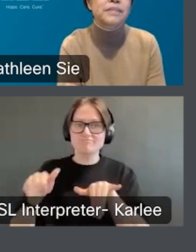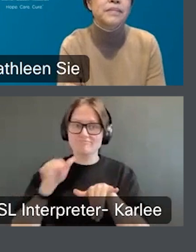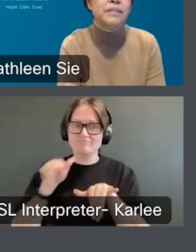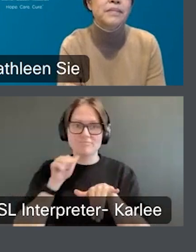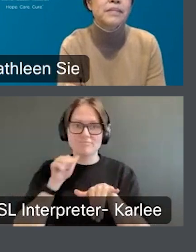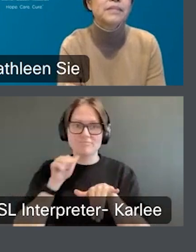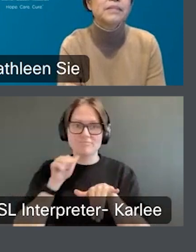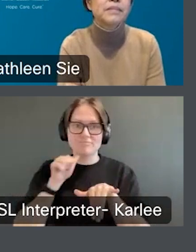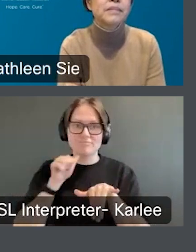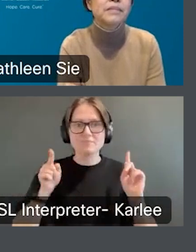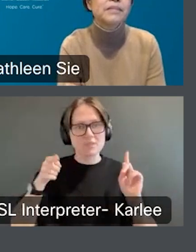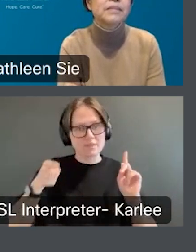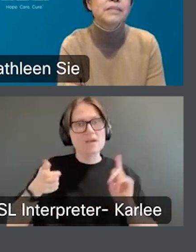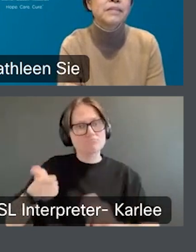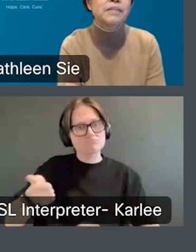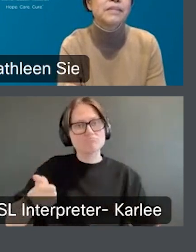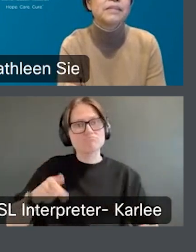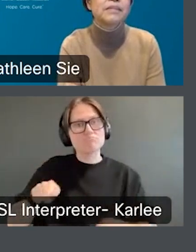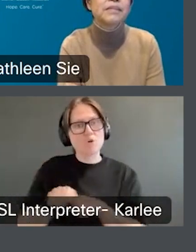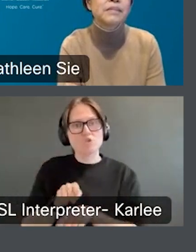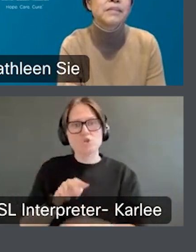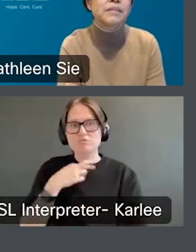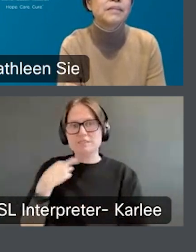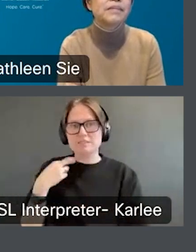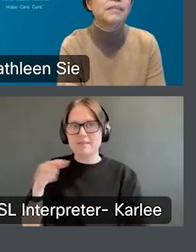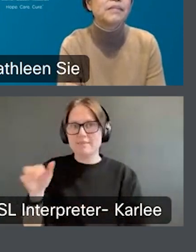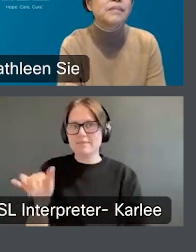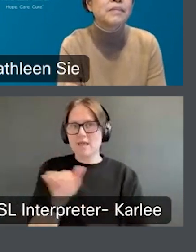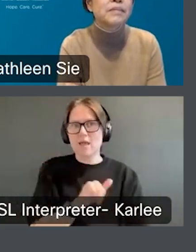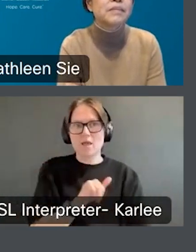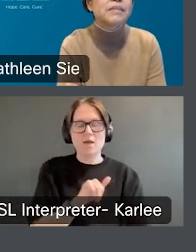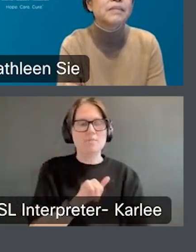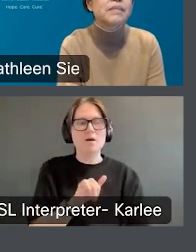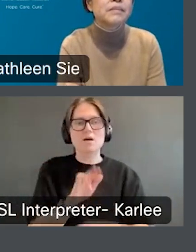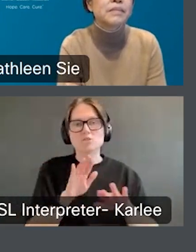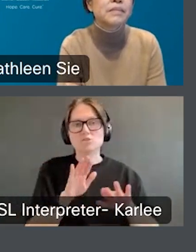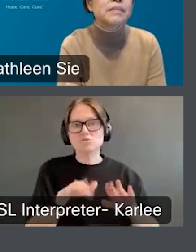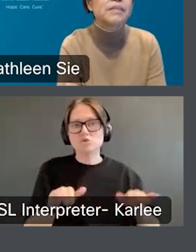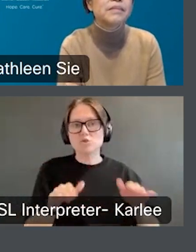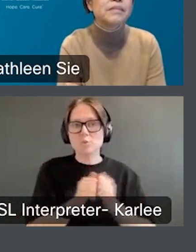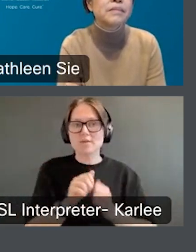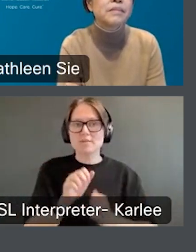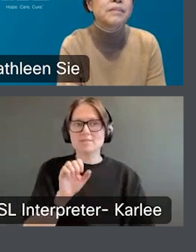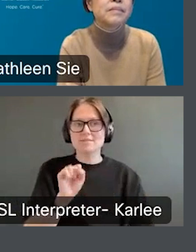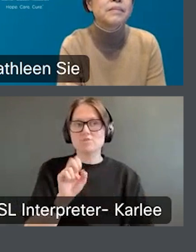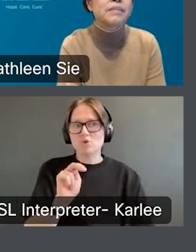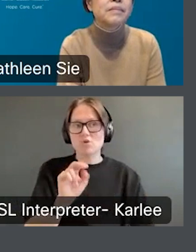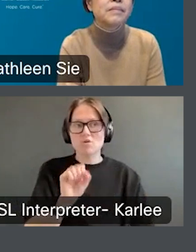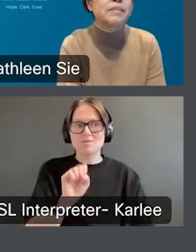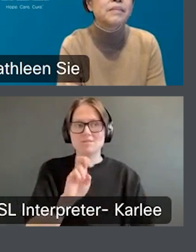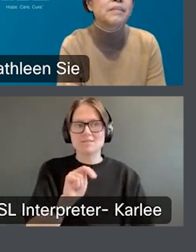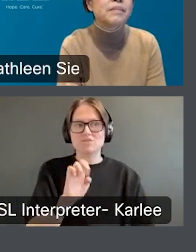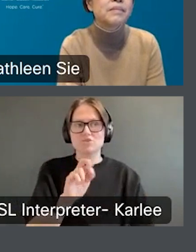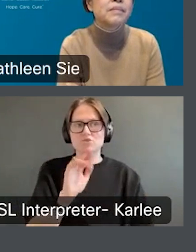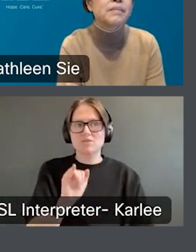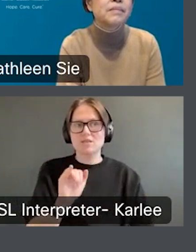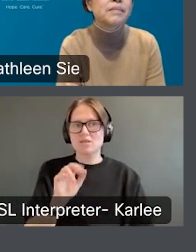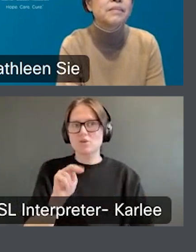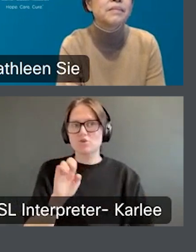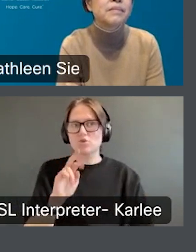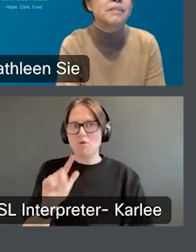risk in the same way that children with a sensory or sensorineural hearing loss are at risk. I don't